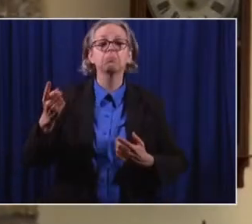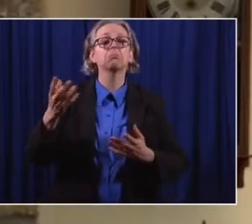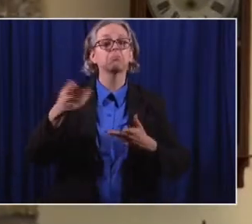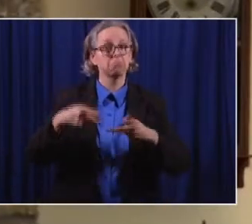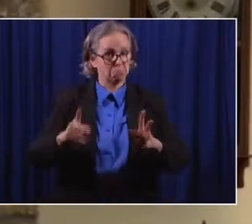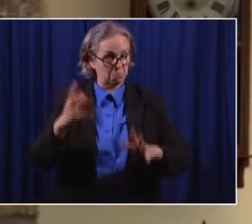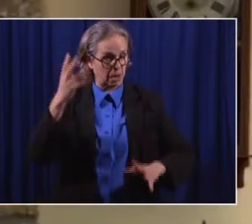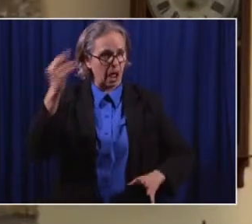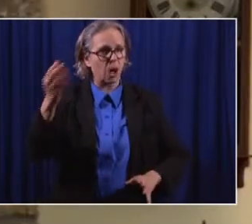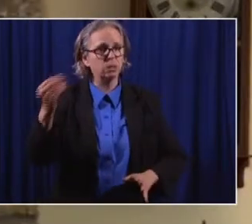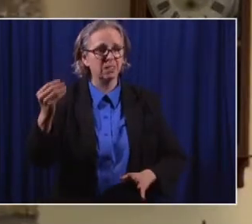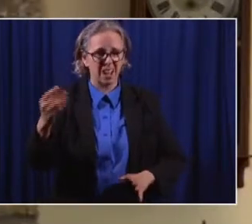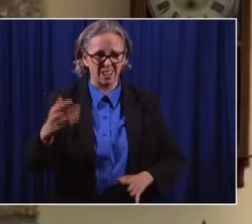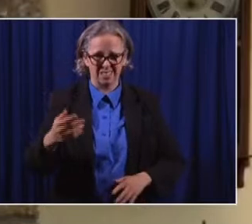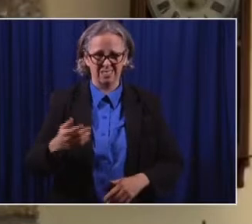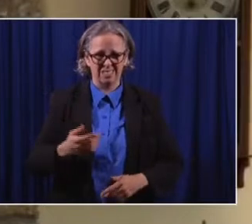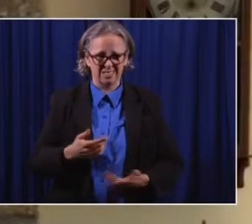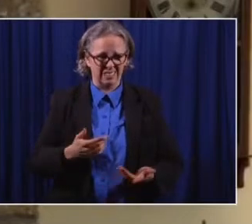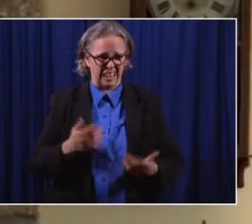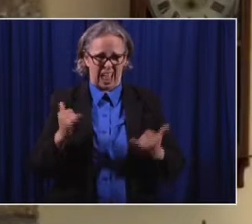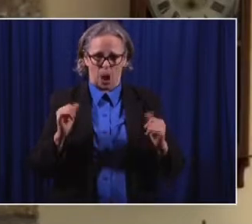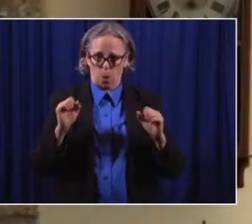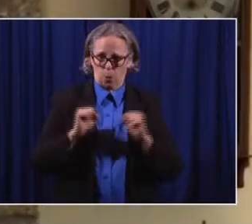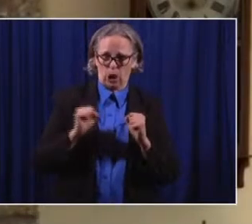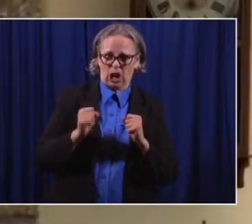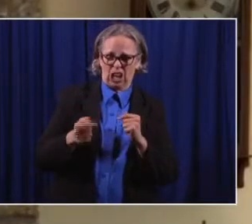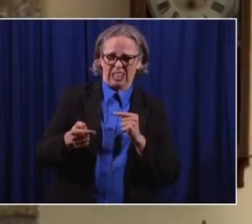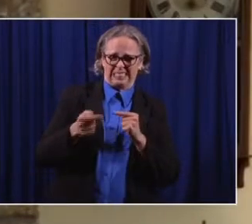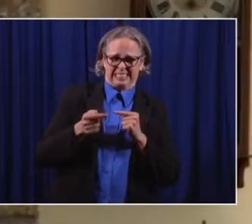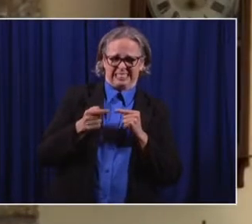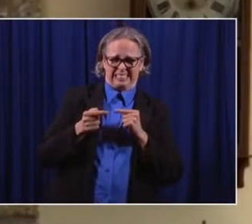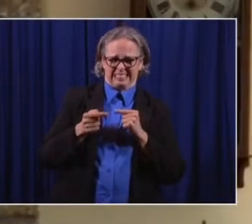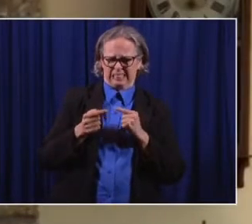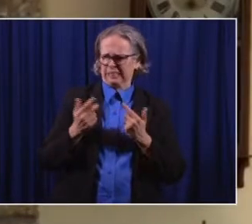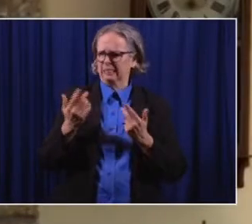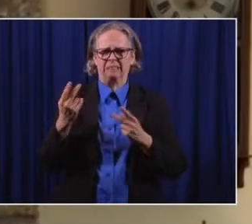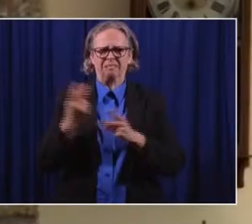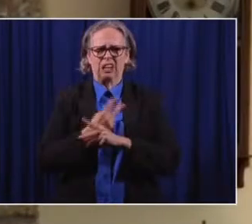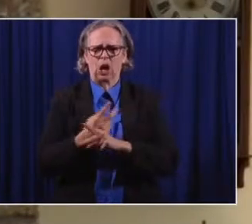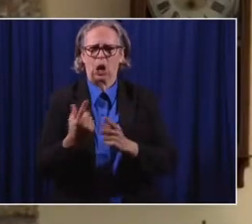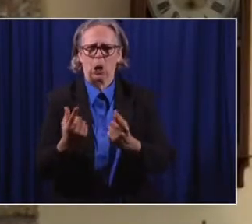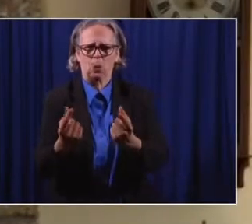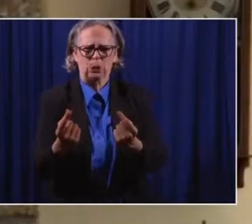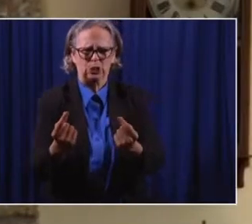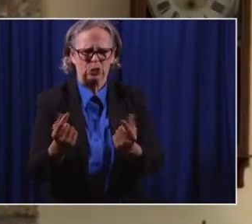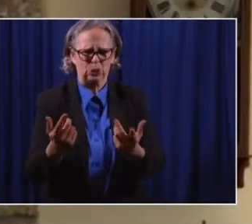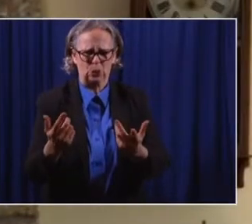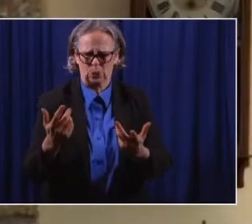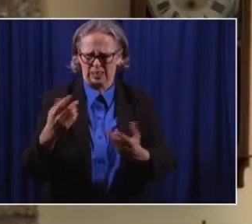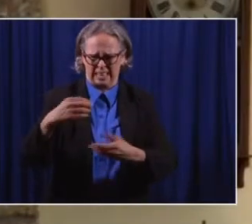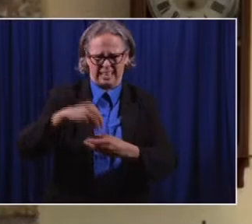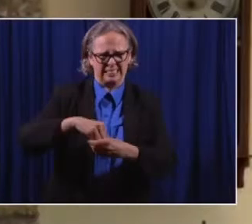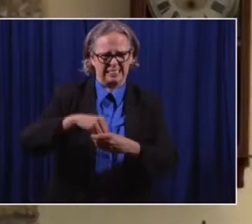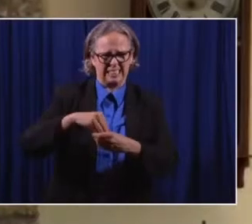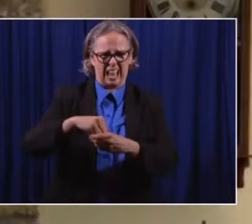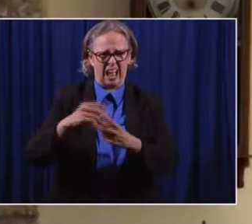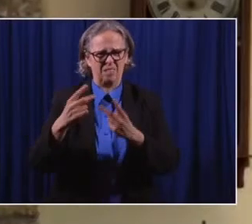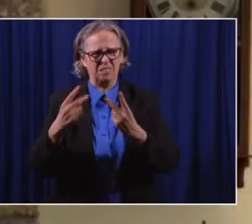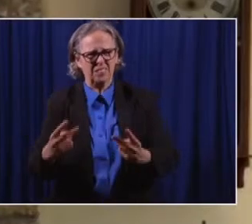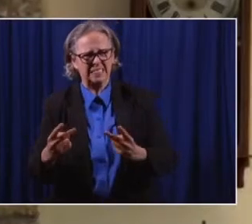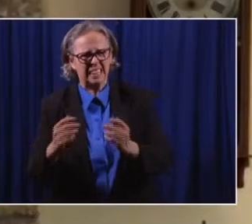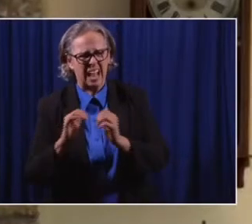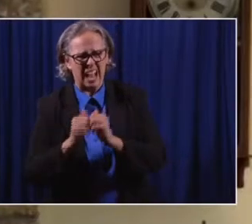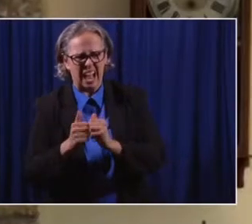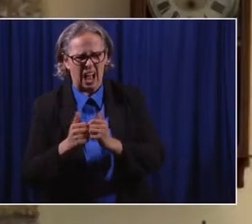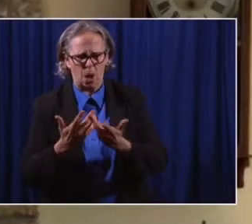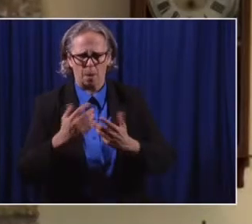do we have indoor visitation, but do everything that we can to protect the people in the nursing home, the residents who